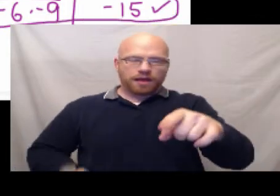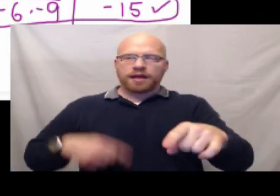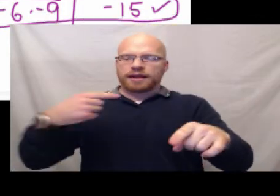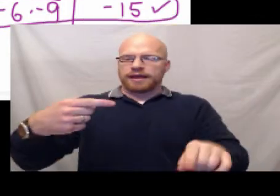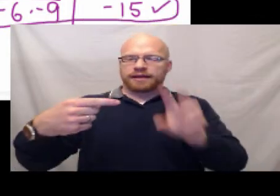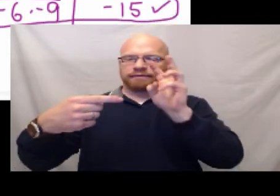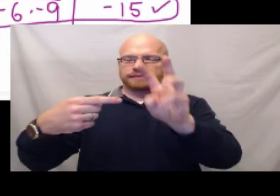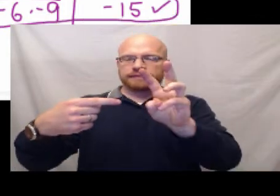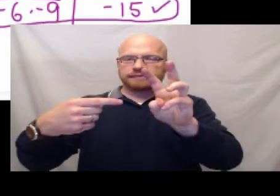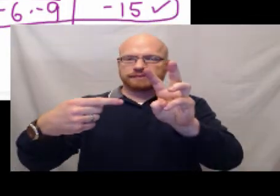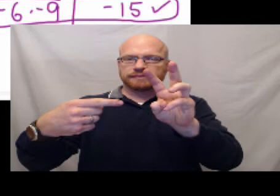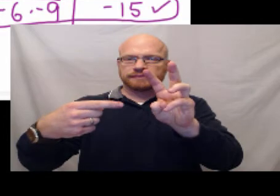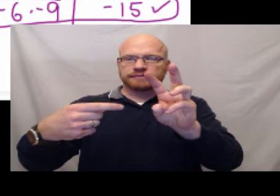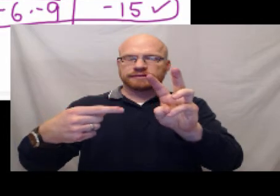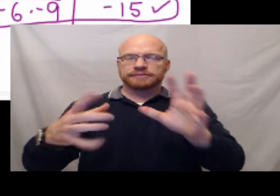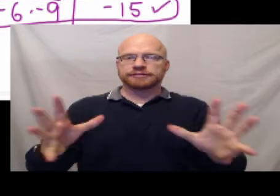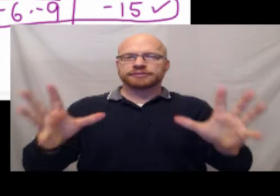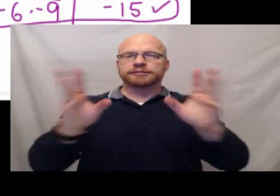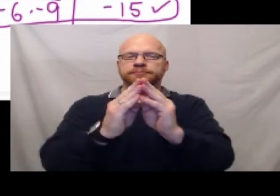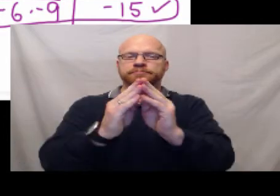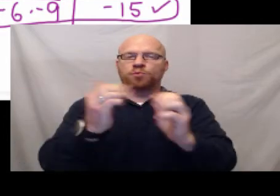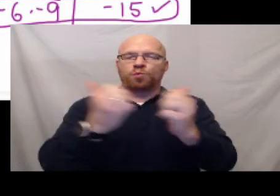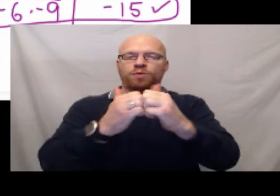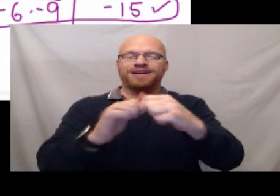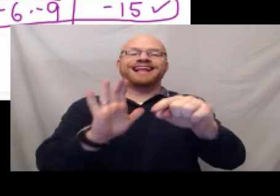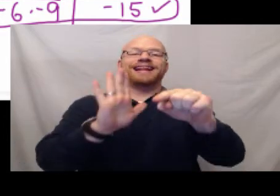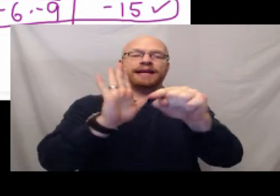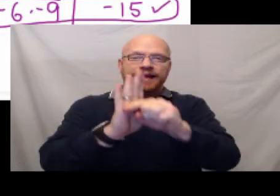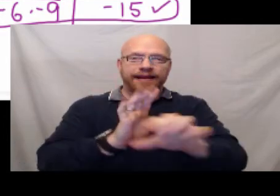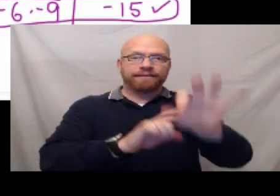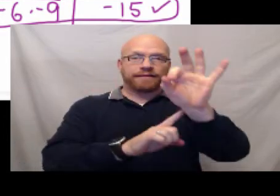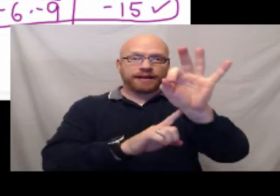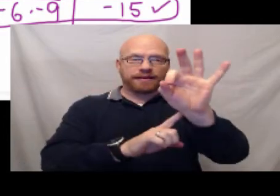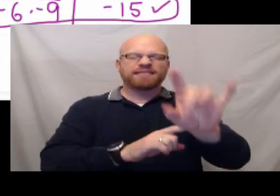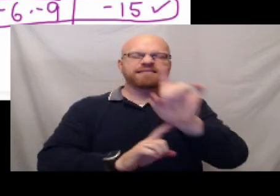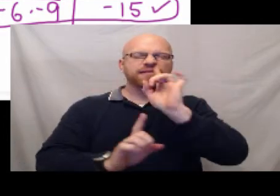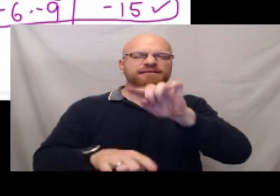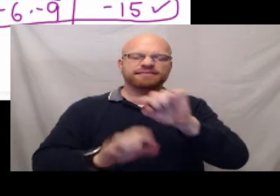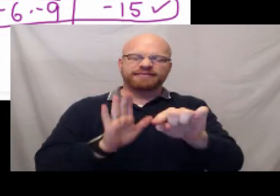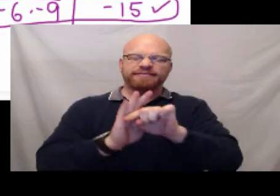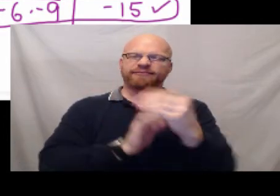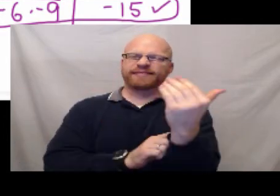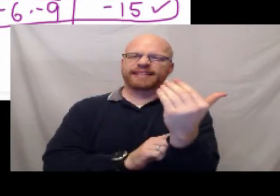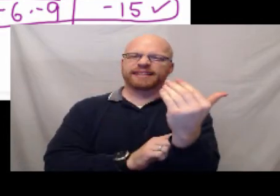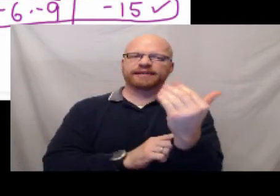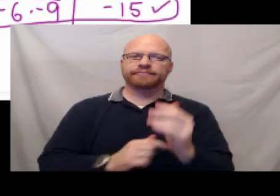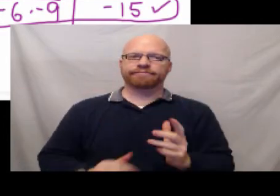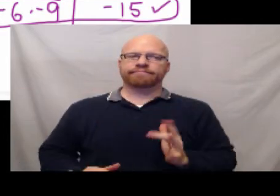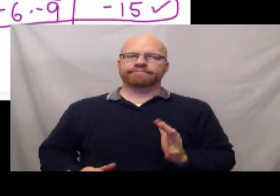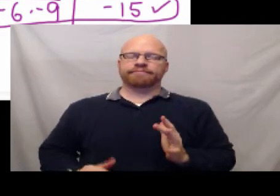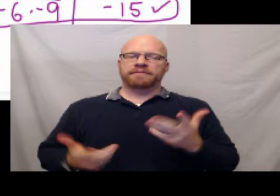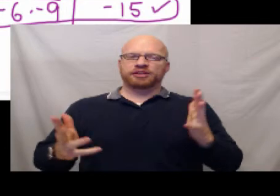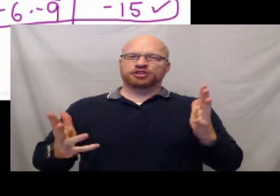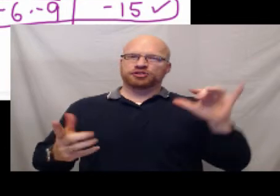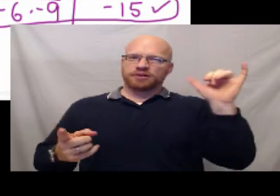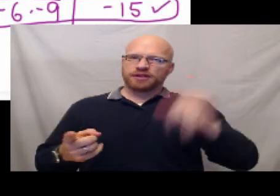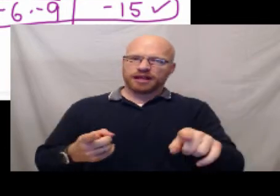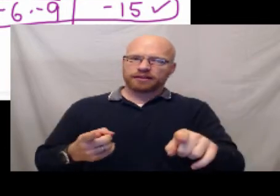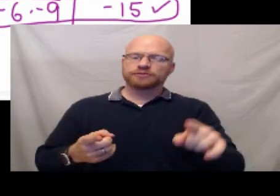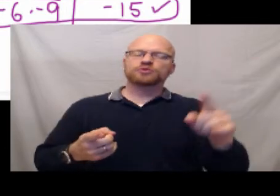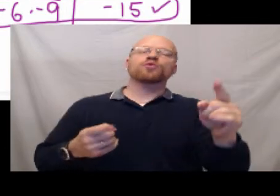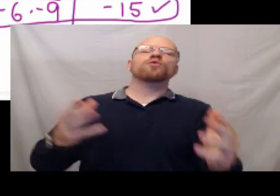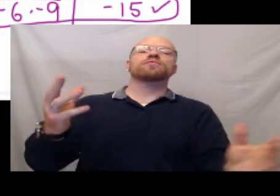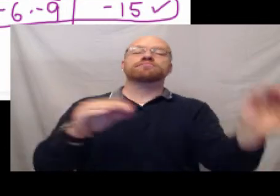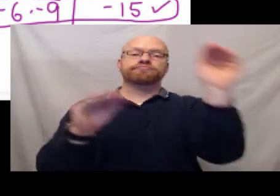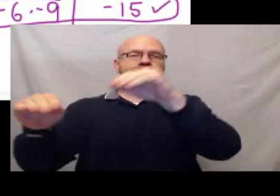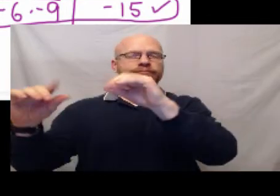Now here's what we have. We have negative 6 combined with added with negative 9 is negative 15. So this